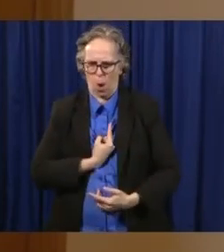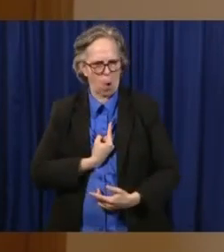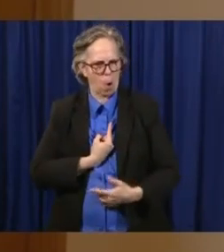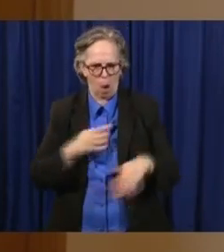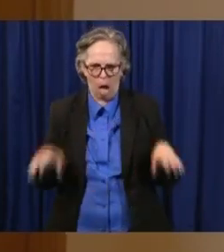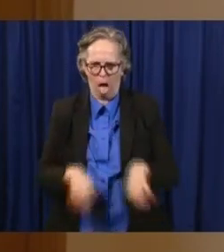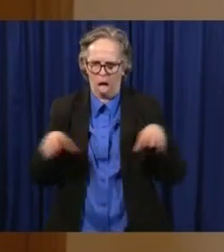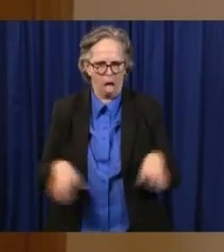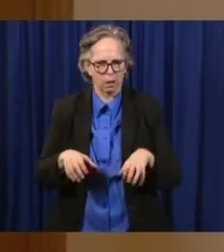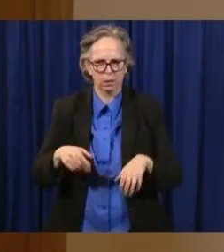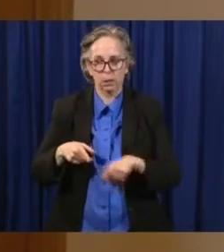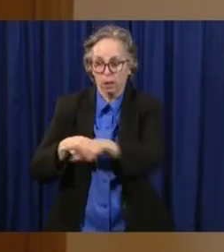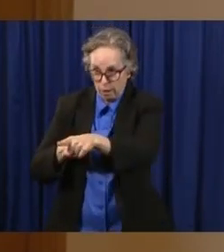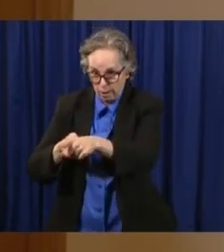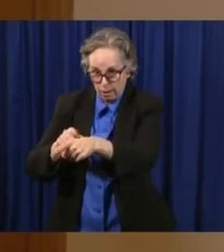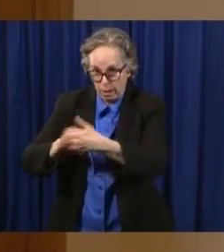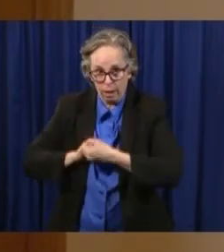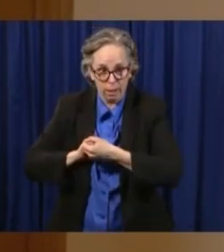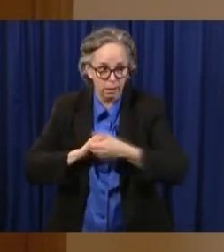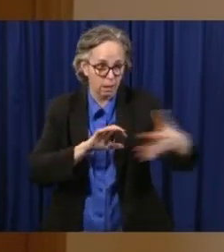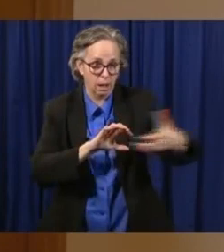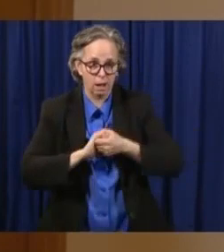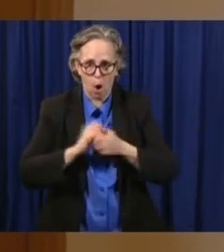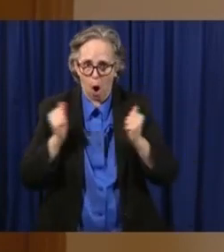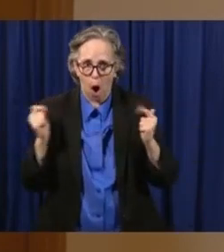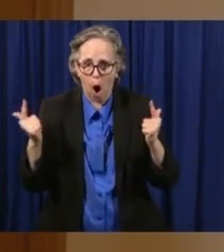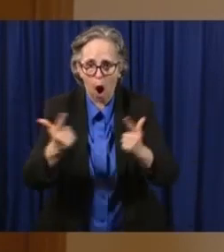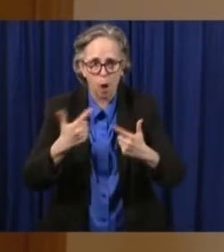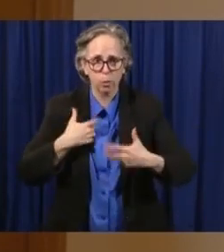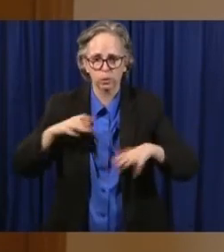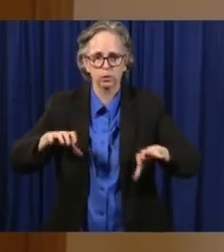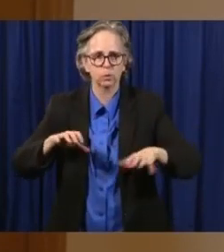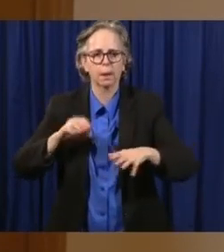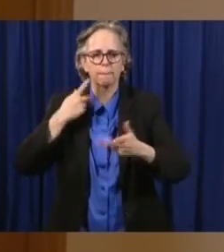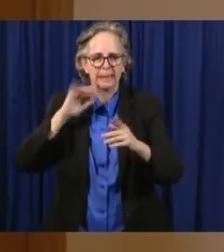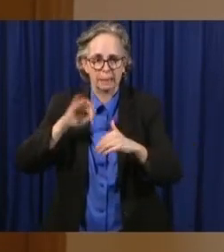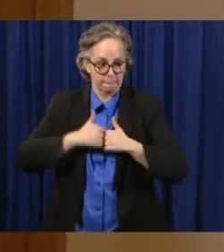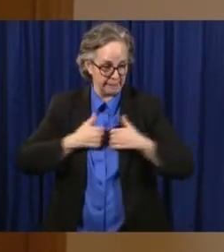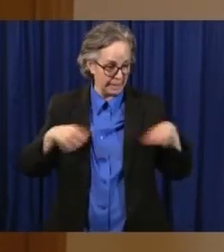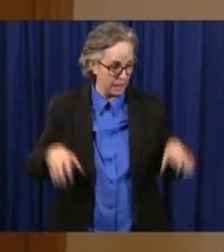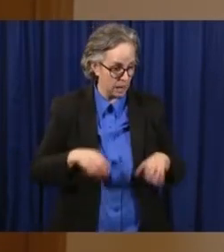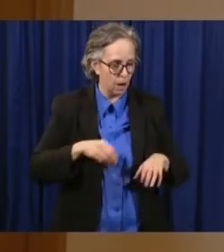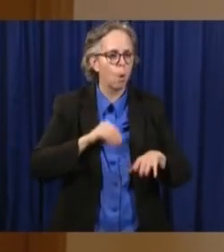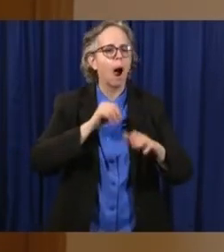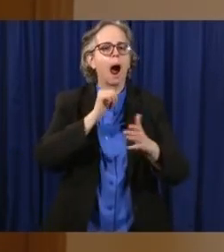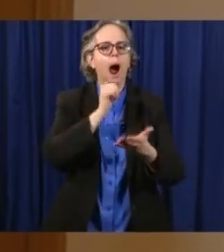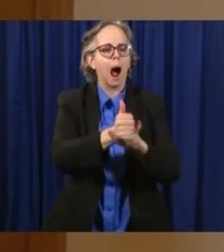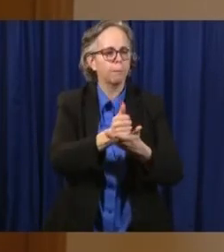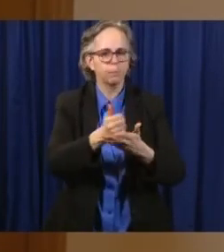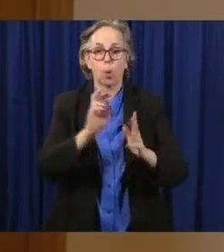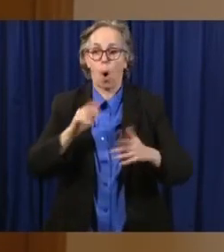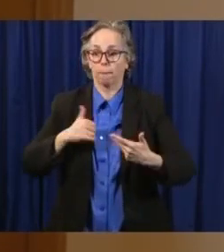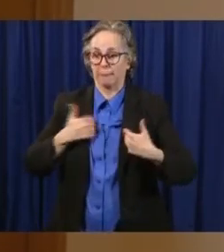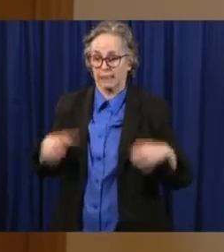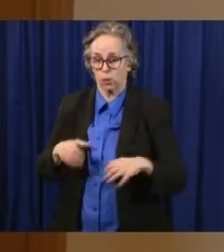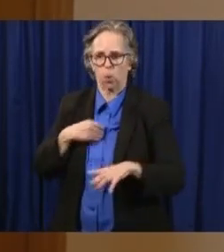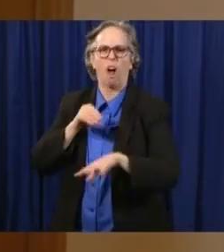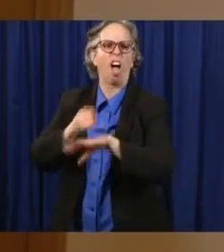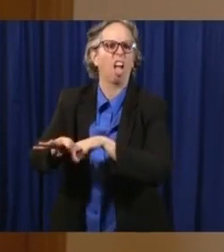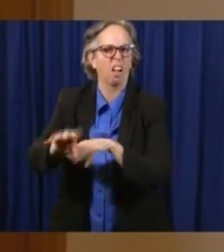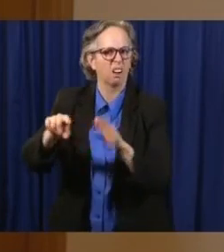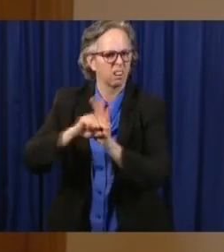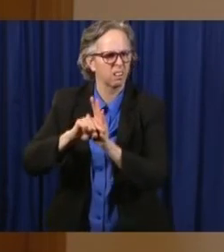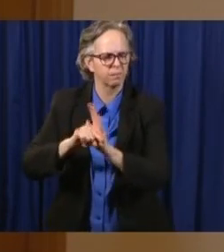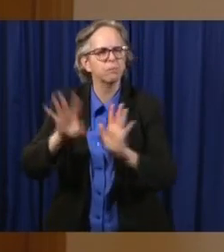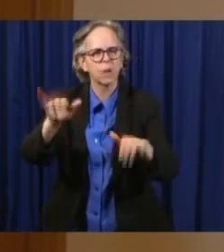country is really going to affect each other. We will be talking more and more, just like Dr. Boutros said on a